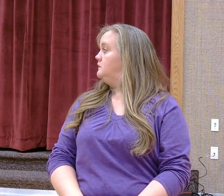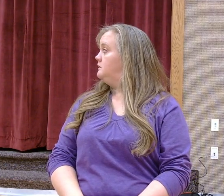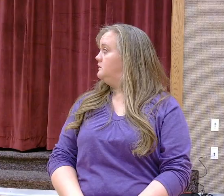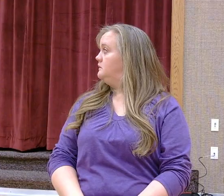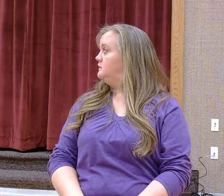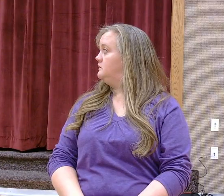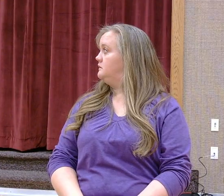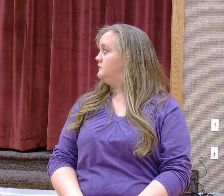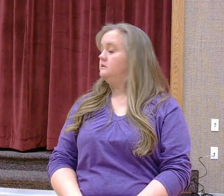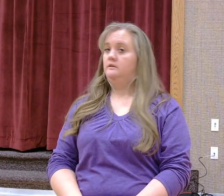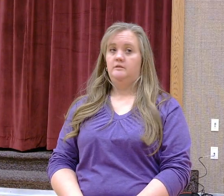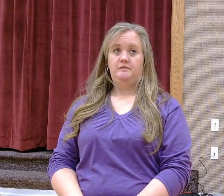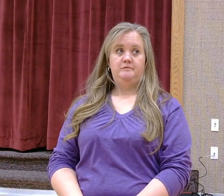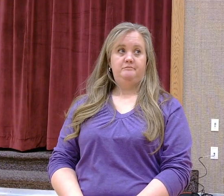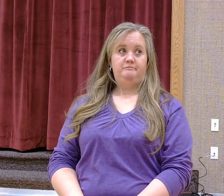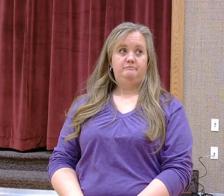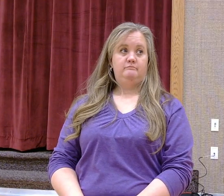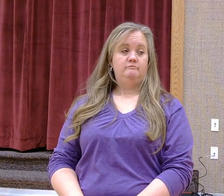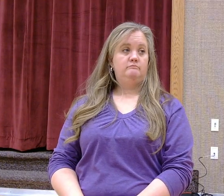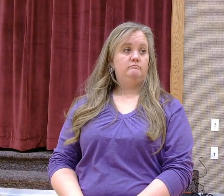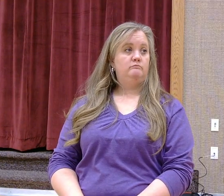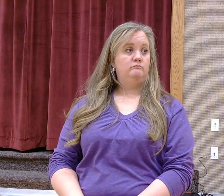present.